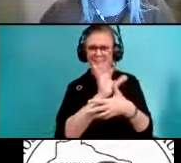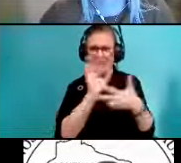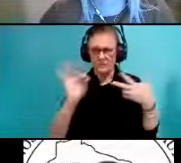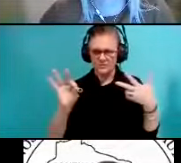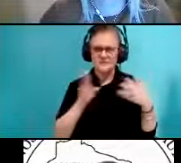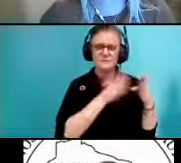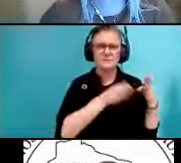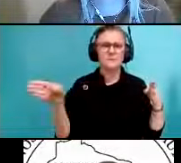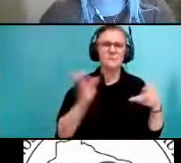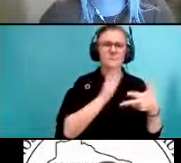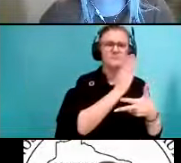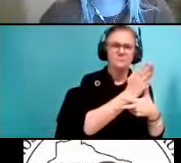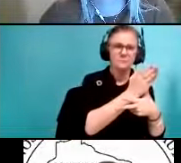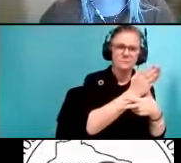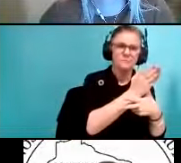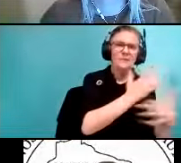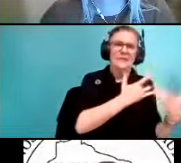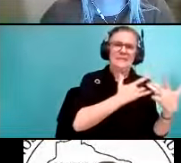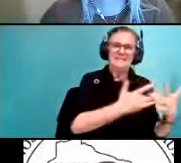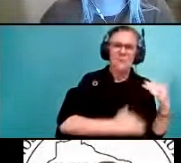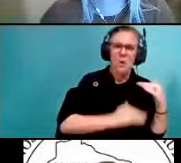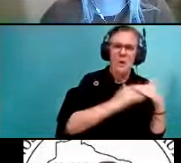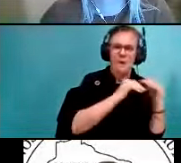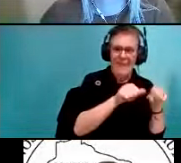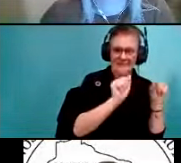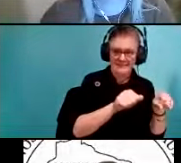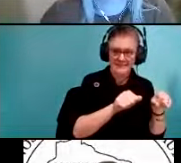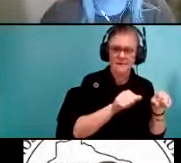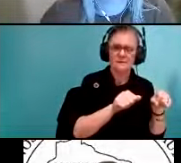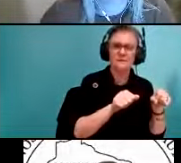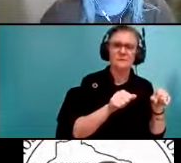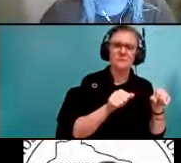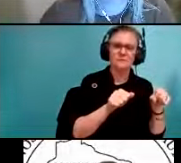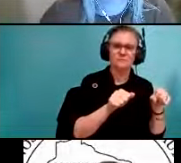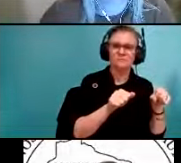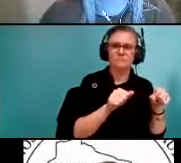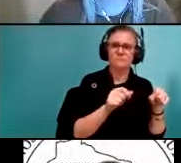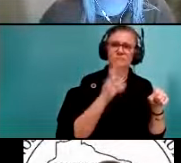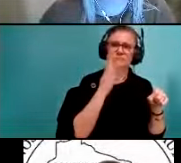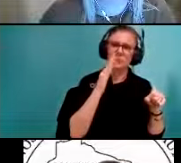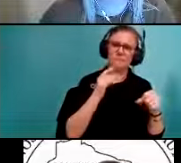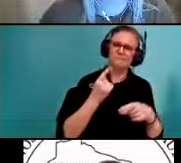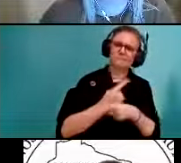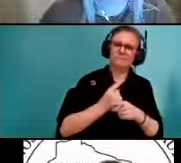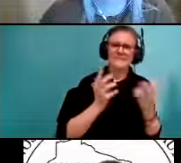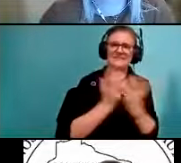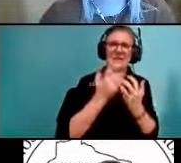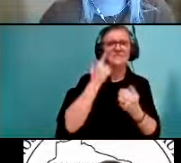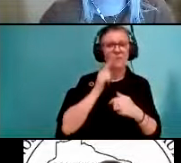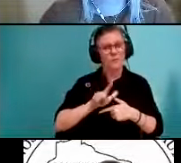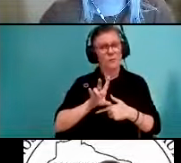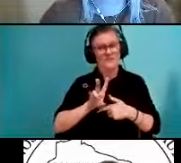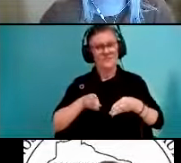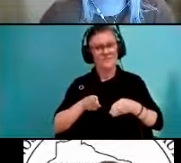types. So we looked at typical capacity, so kind of a right size mode for this corridor. How